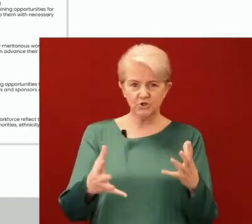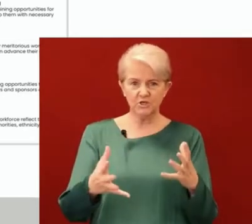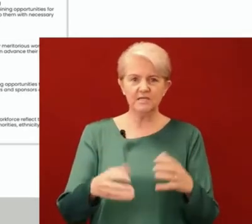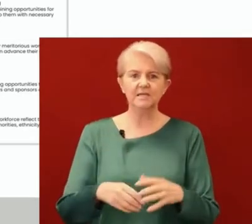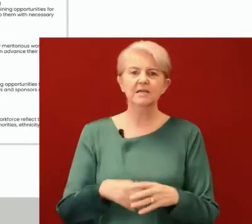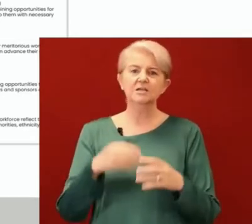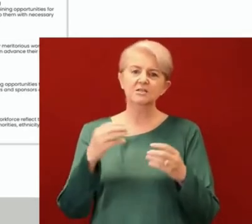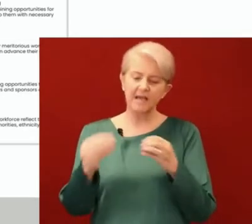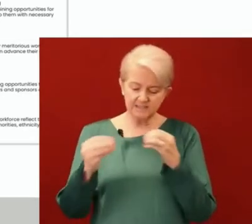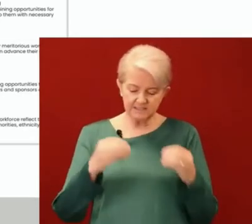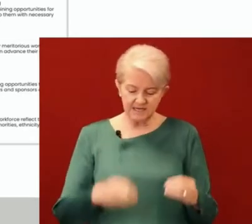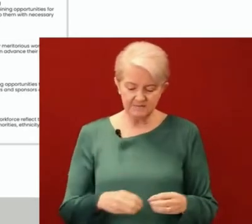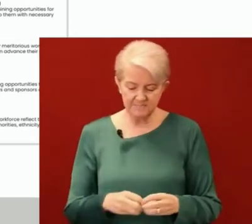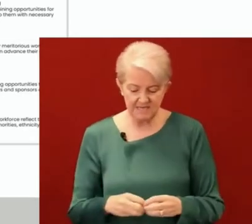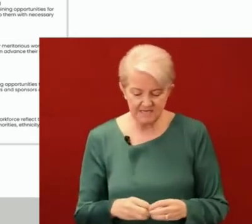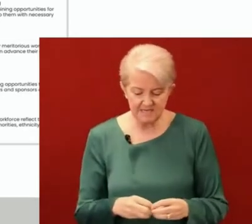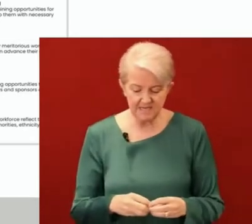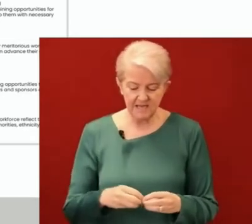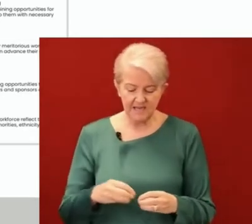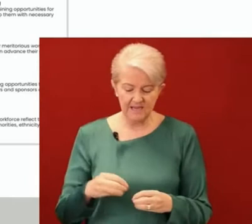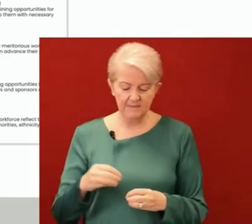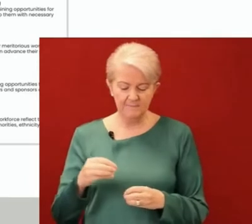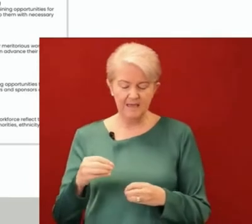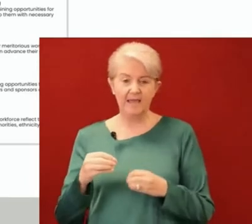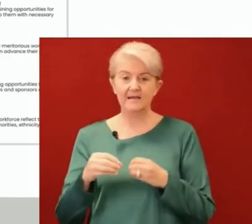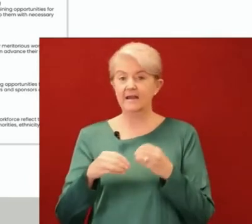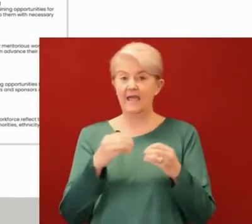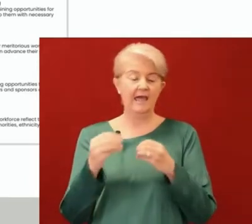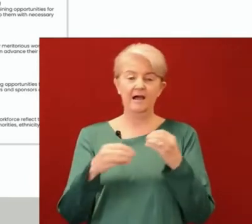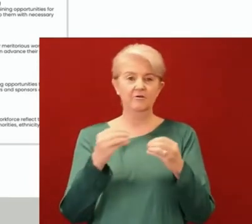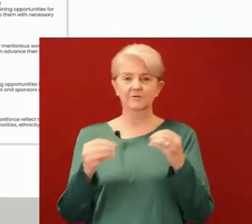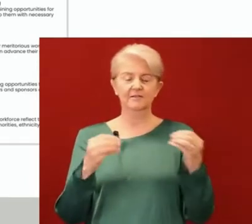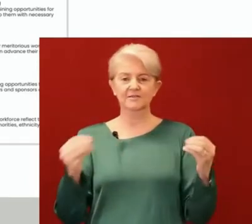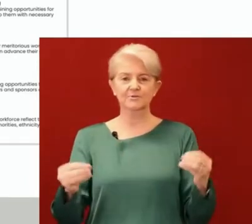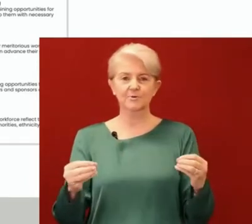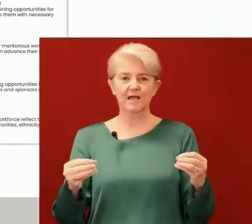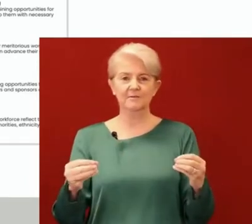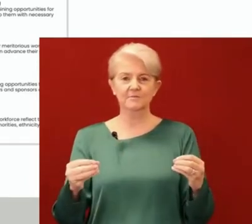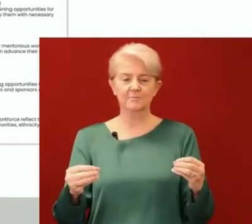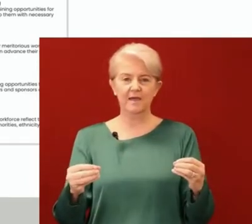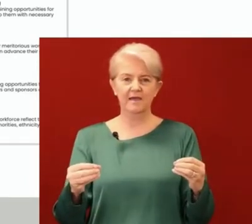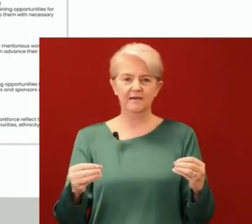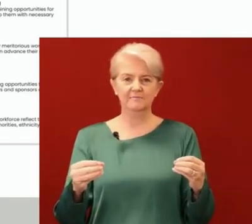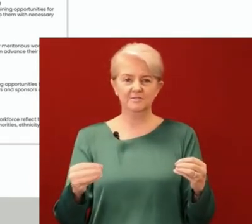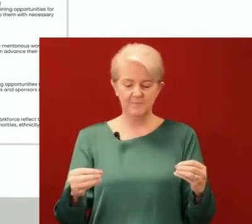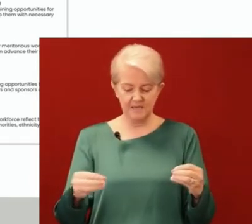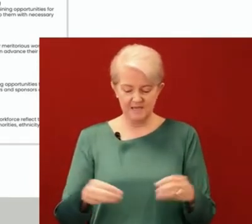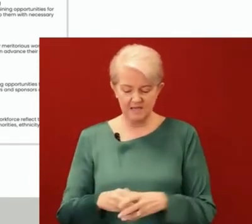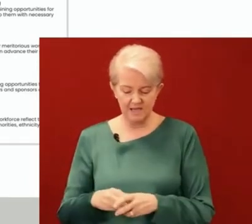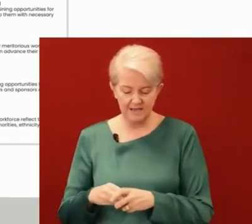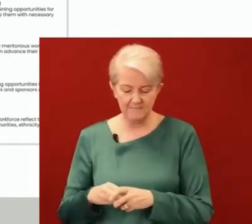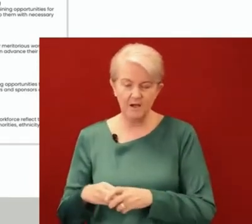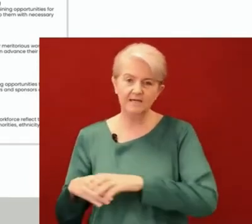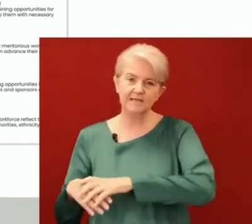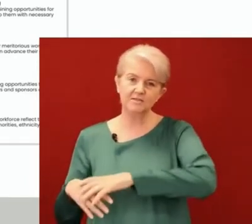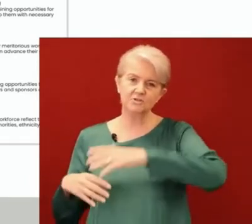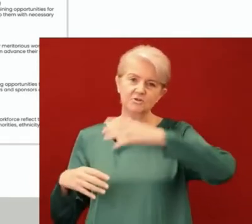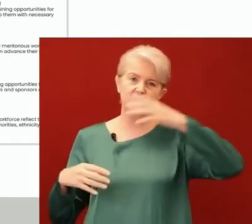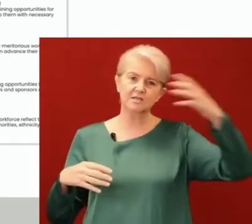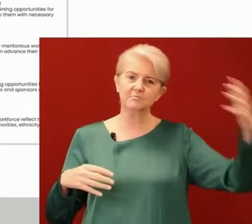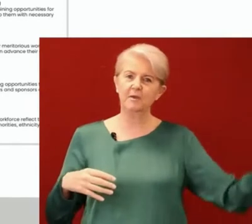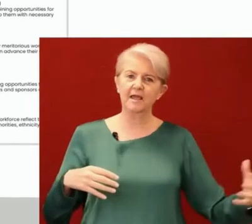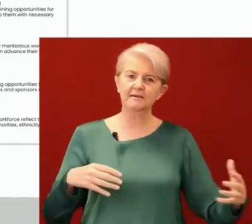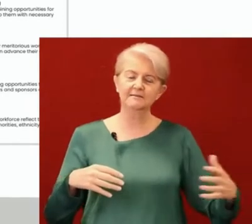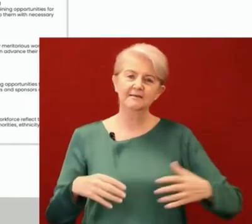my journey, to understand me and how this all came to be, I need